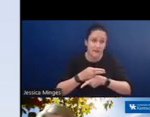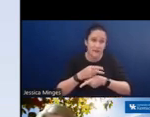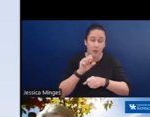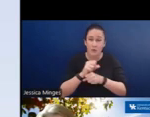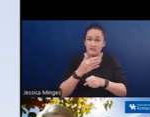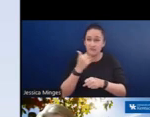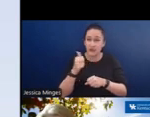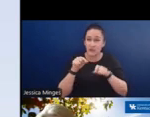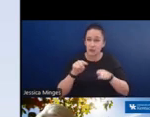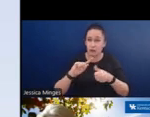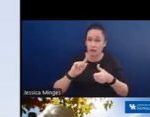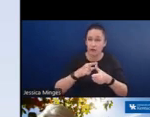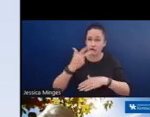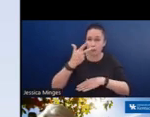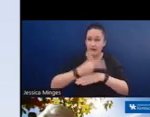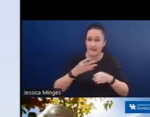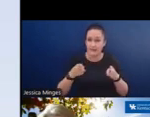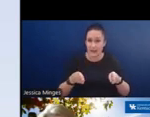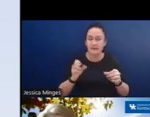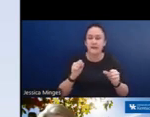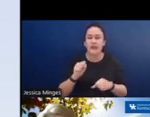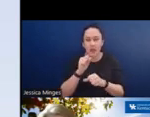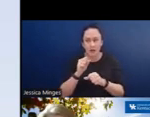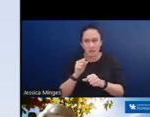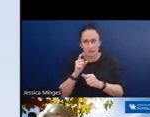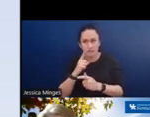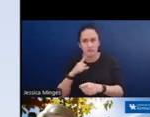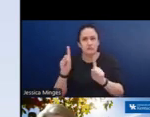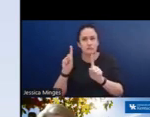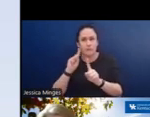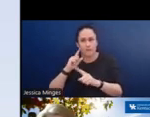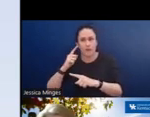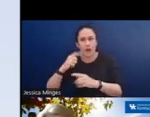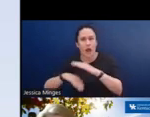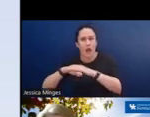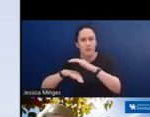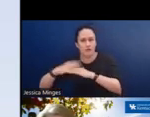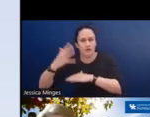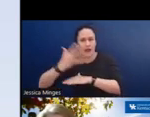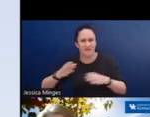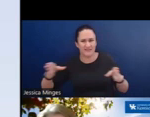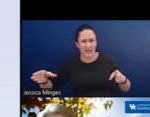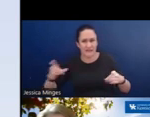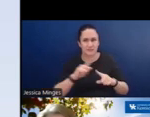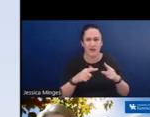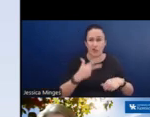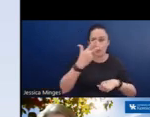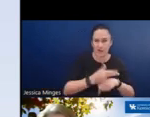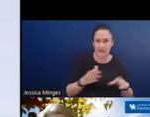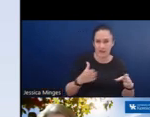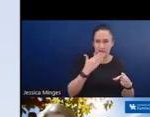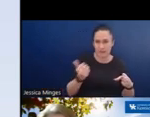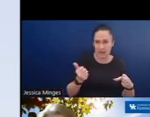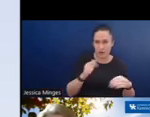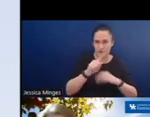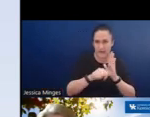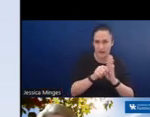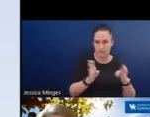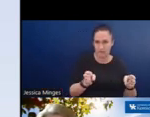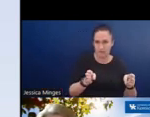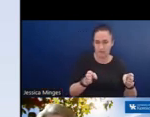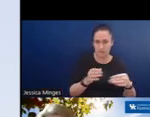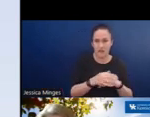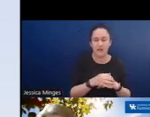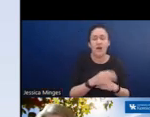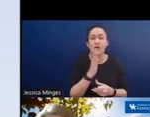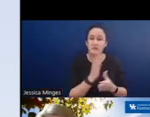days. It can work up to 5 days after sex, but for the most part, the 3 days is a better window. There are some